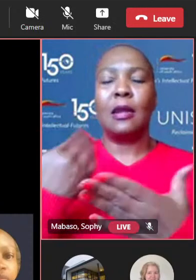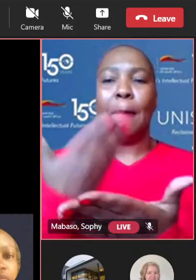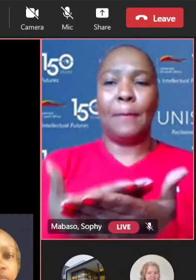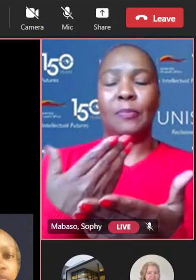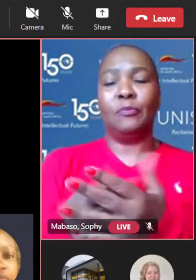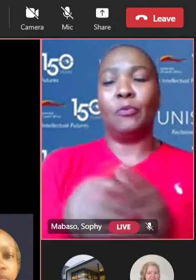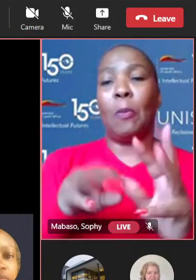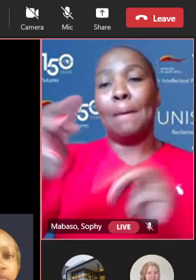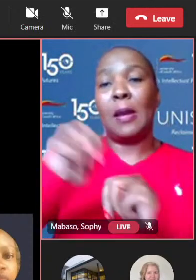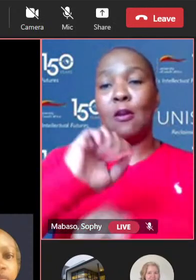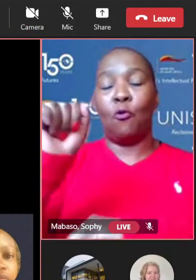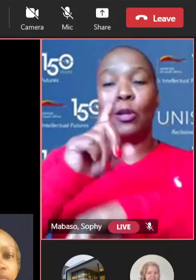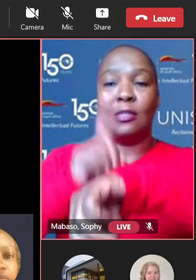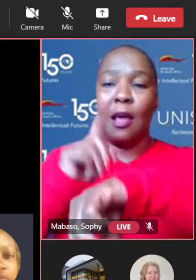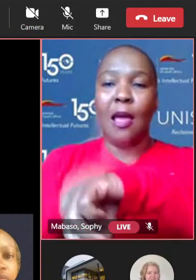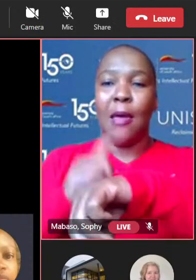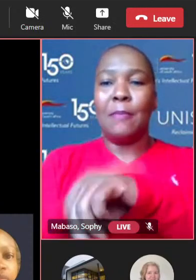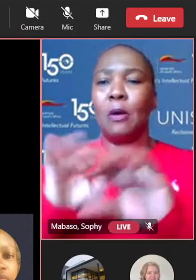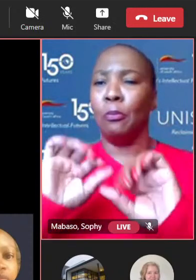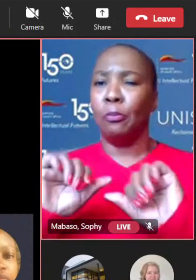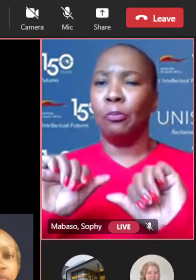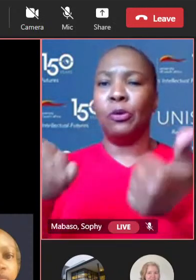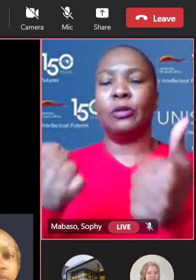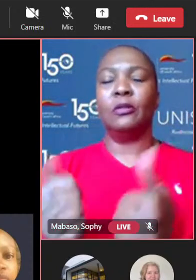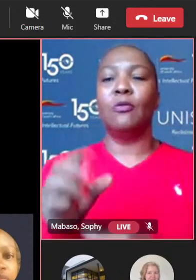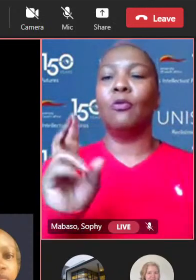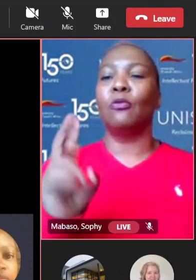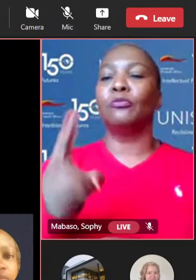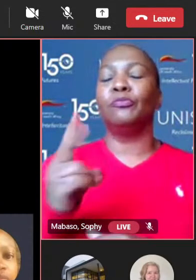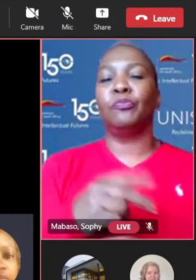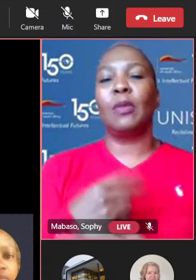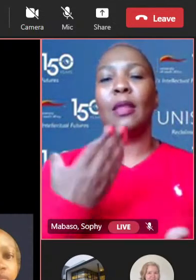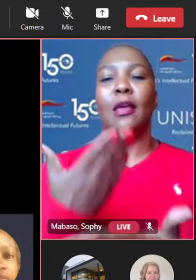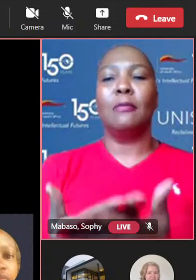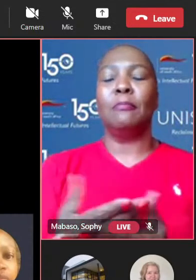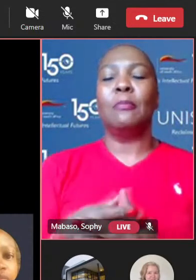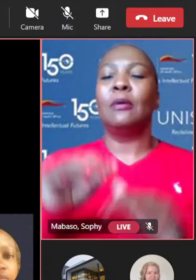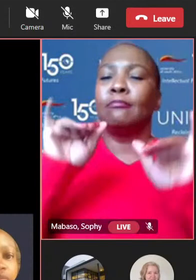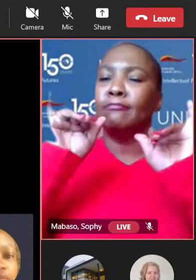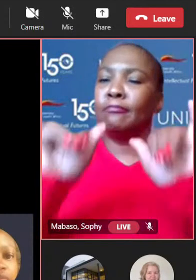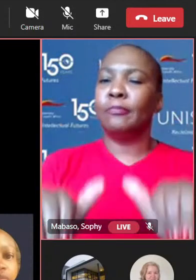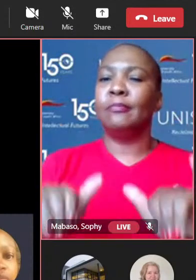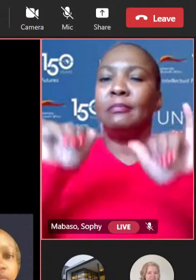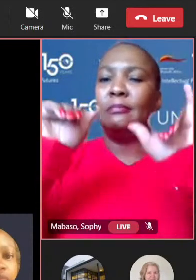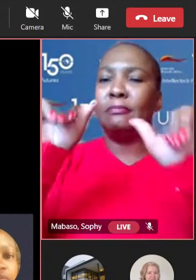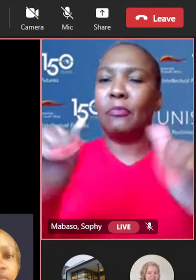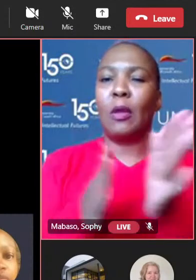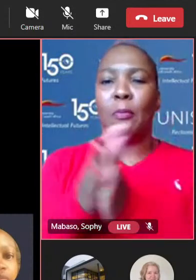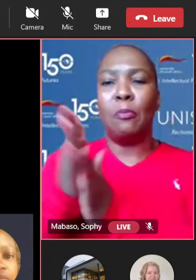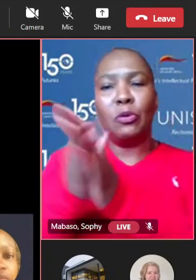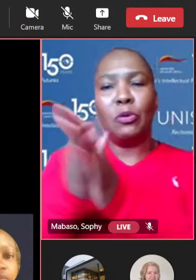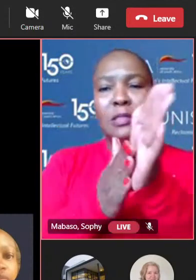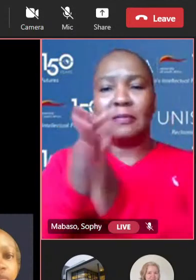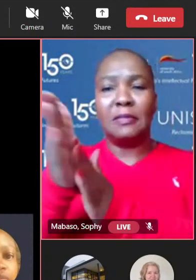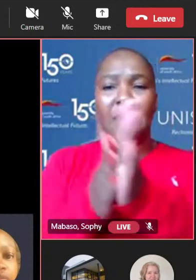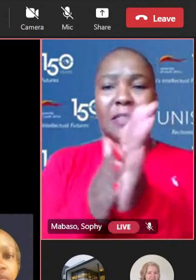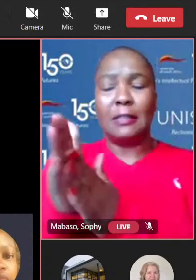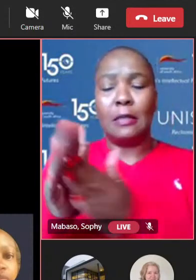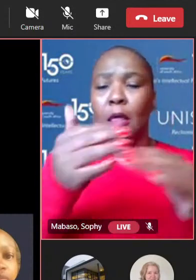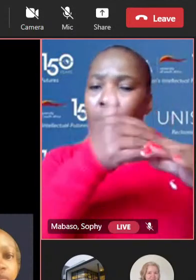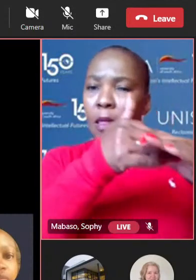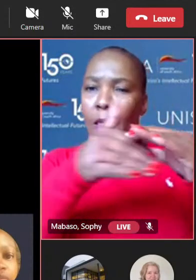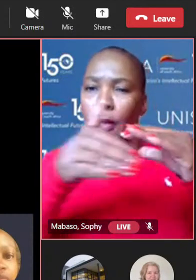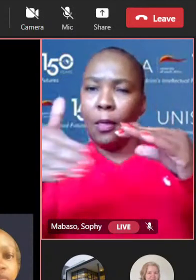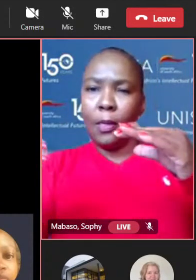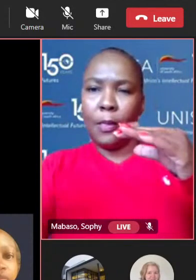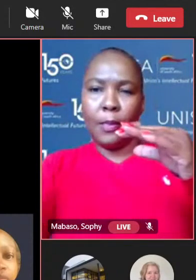very well, and also be able to remain motivated throughout